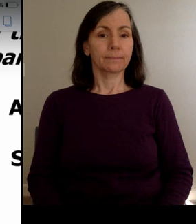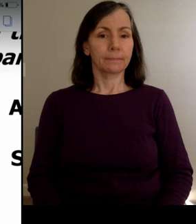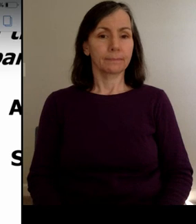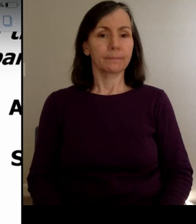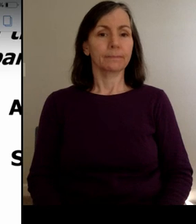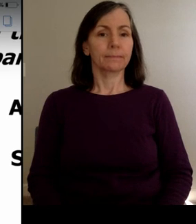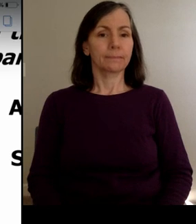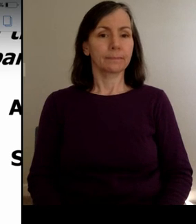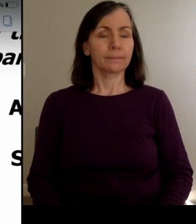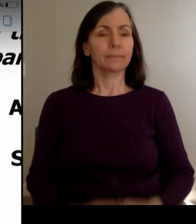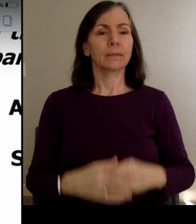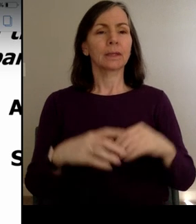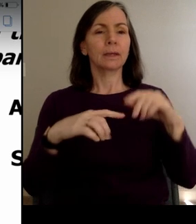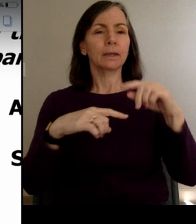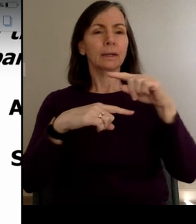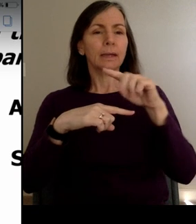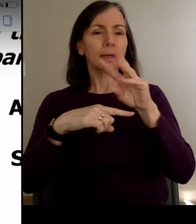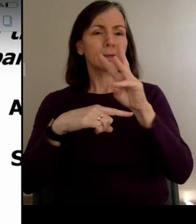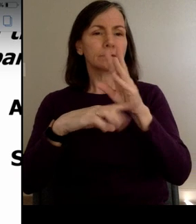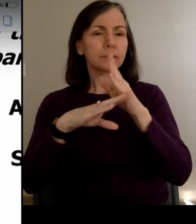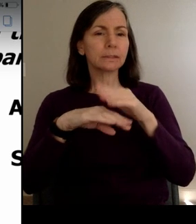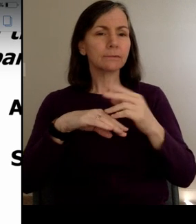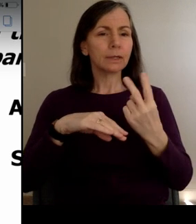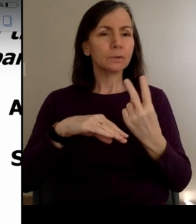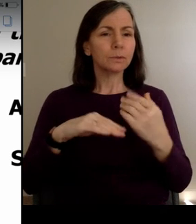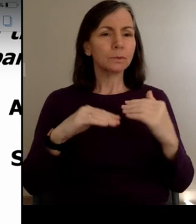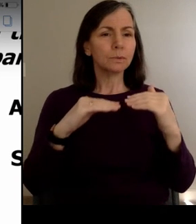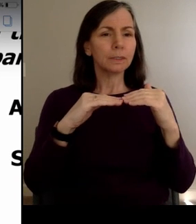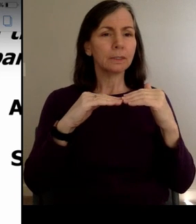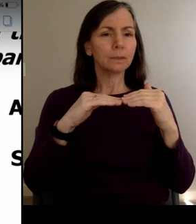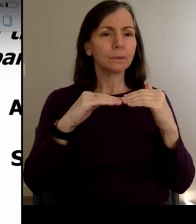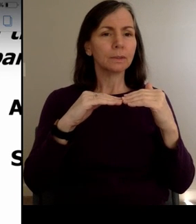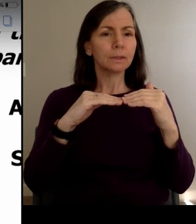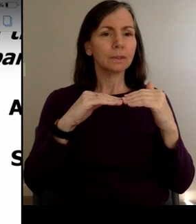And negative 6 divided by 2 is